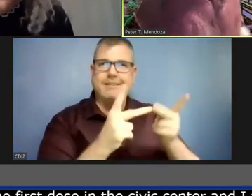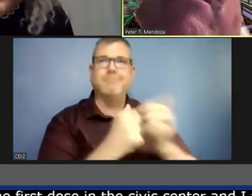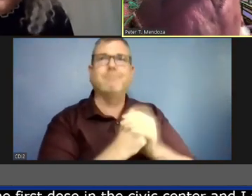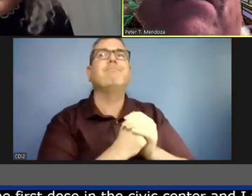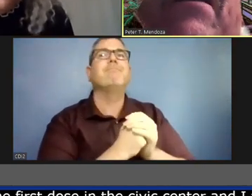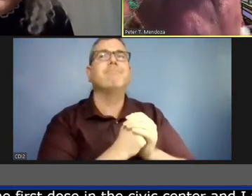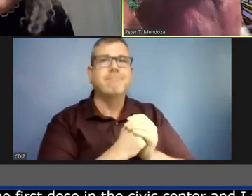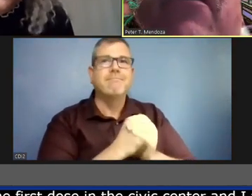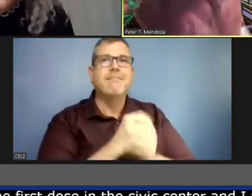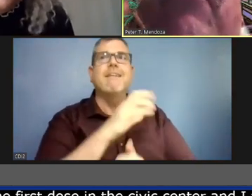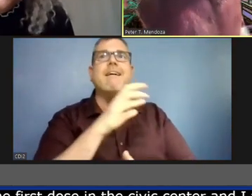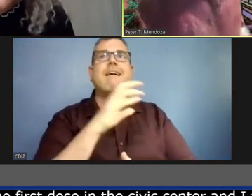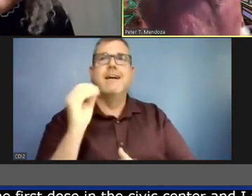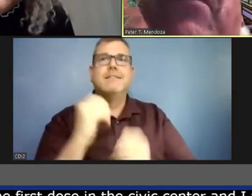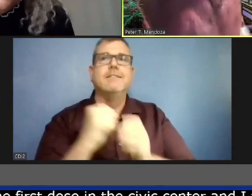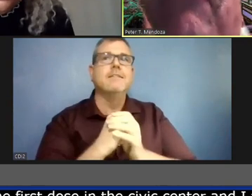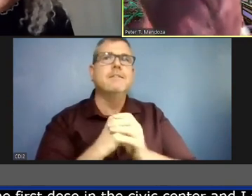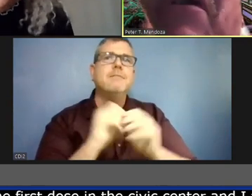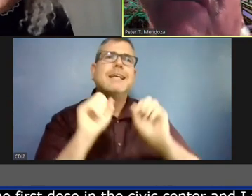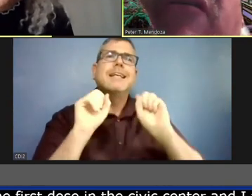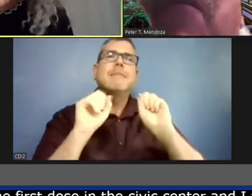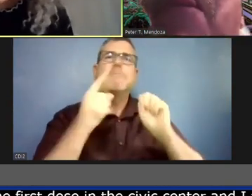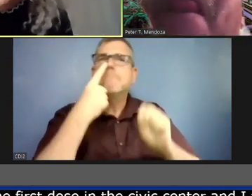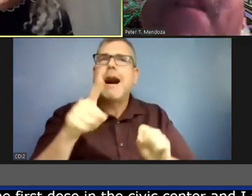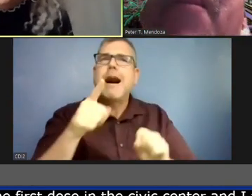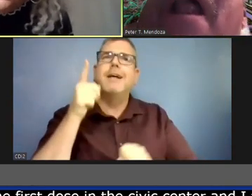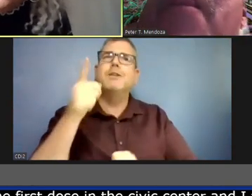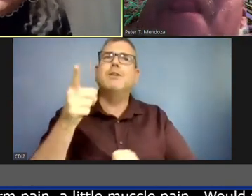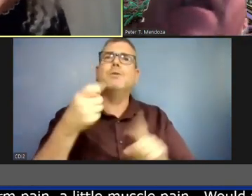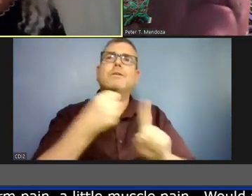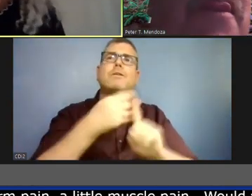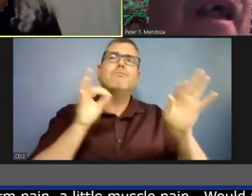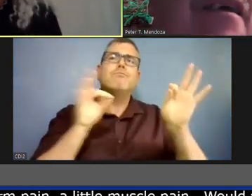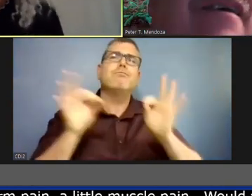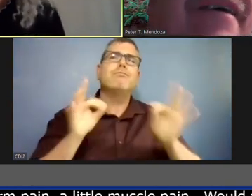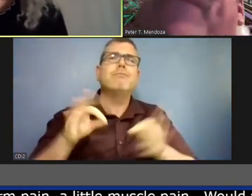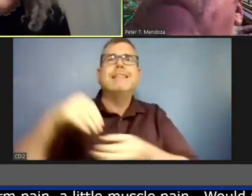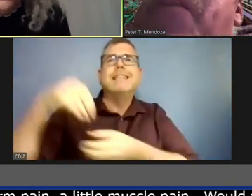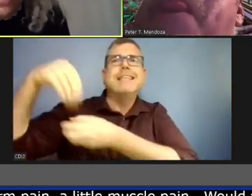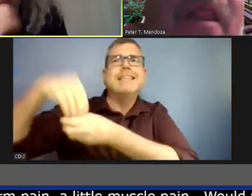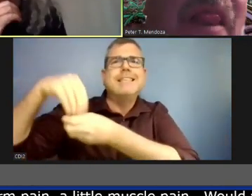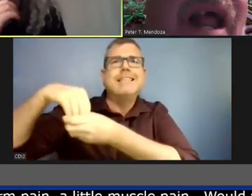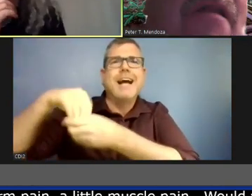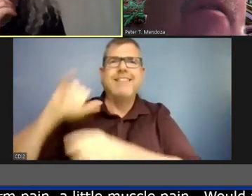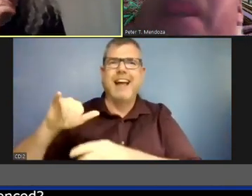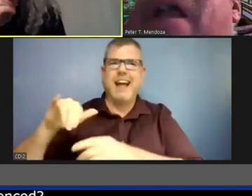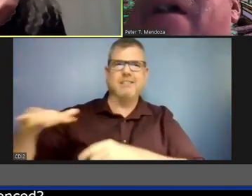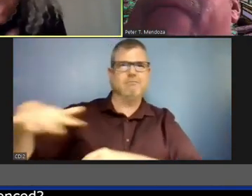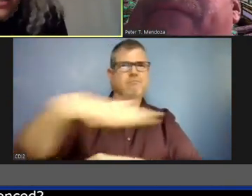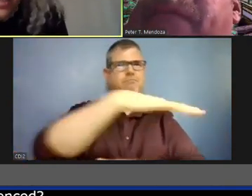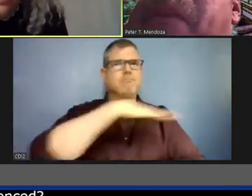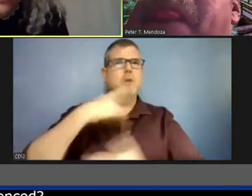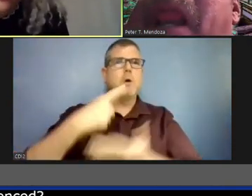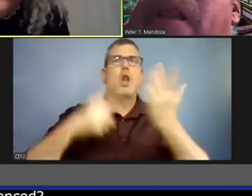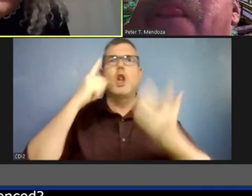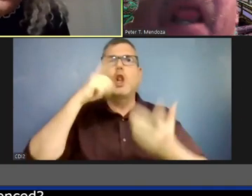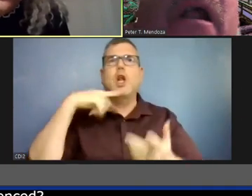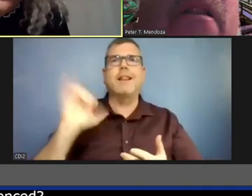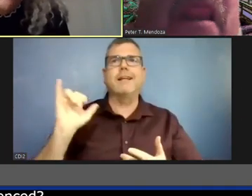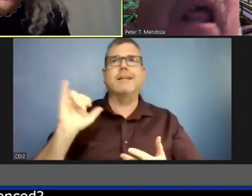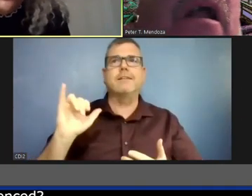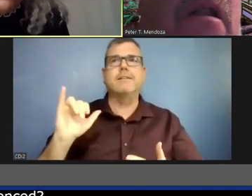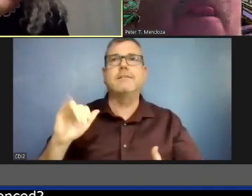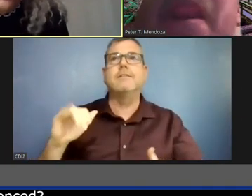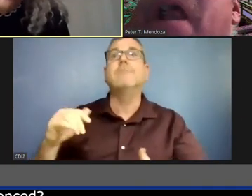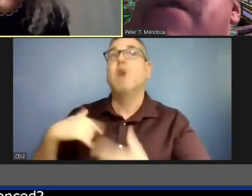Would you talk about any side effects that you might have experienced? Oh, okay. Well, I already have. I stopped using my manual